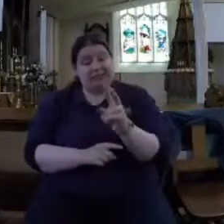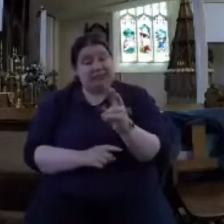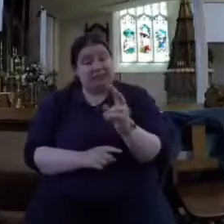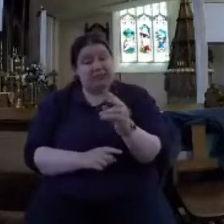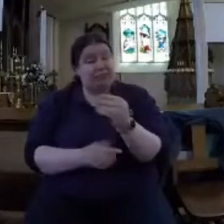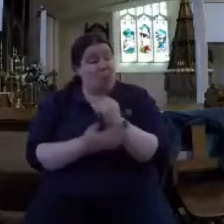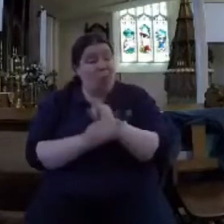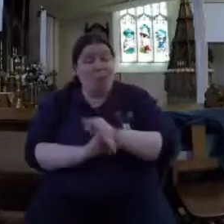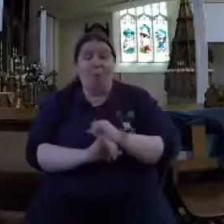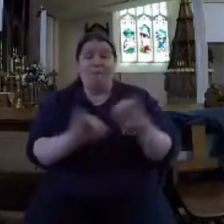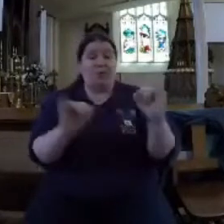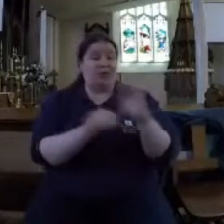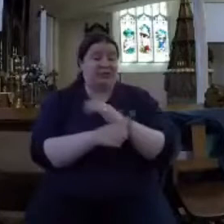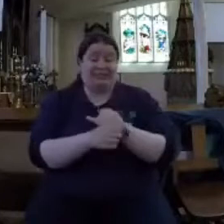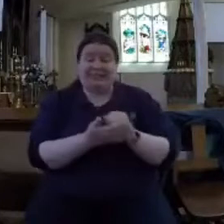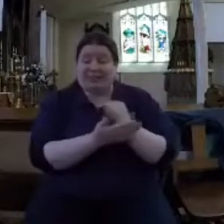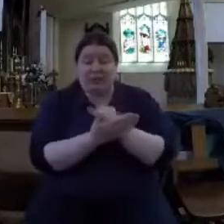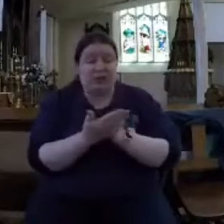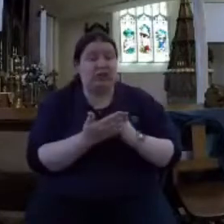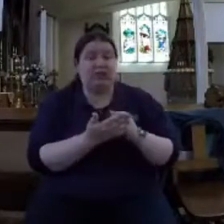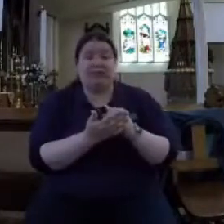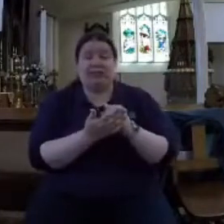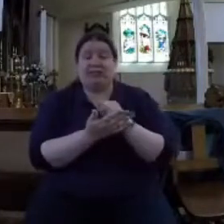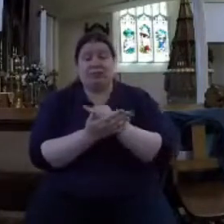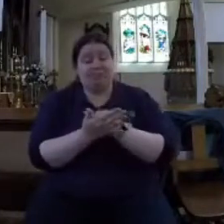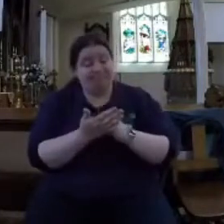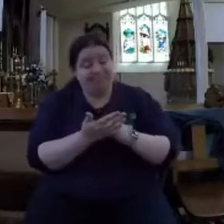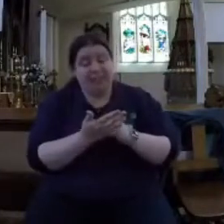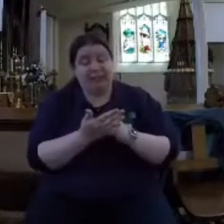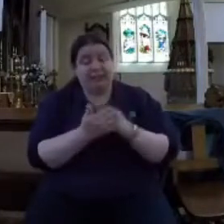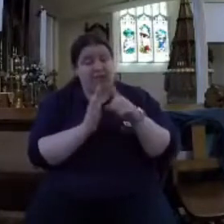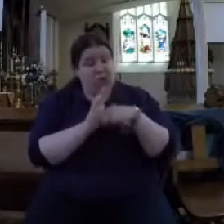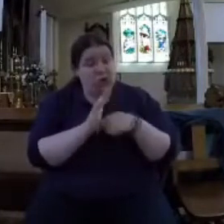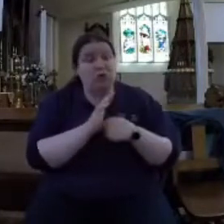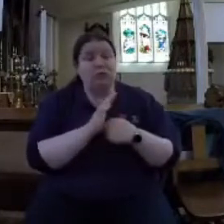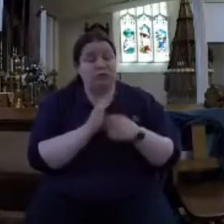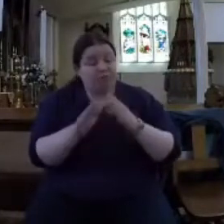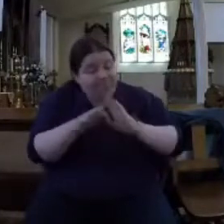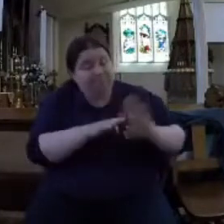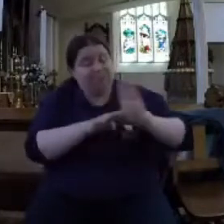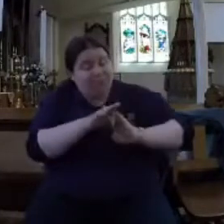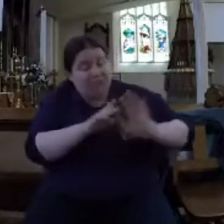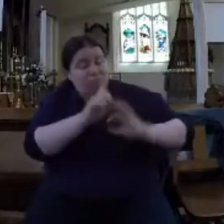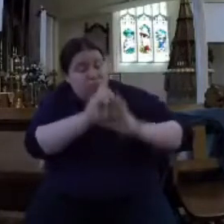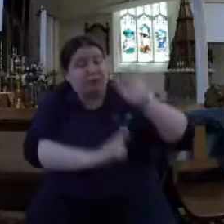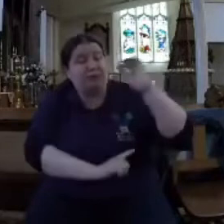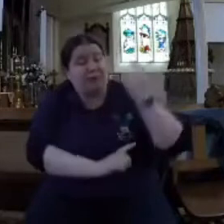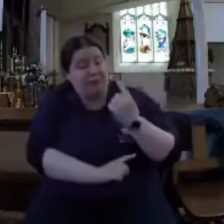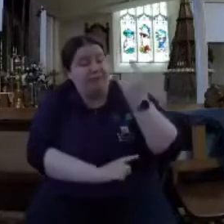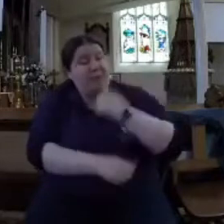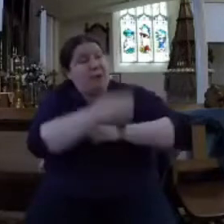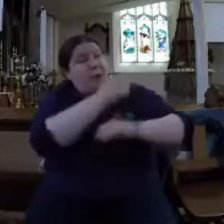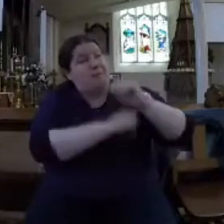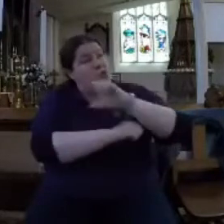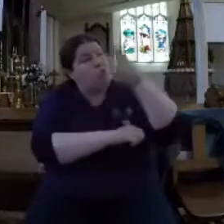life circumstances that were the training ground for Joseph to develop the Christ-like character to be able to lead